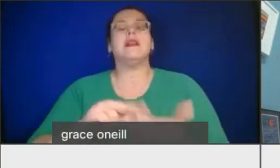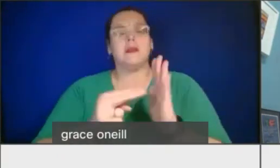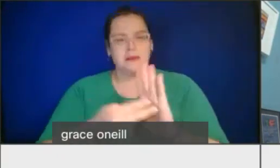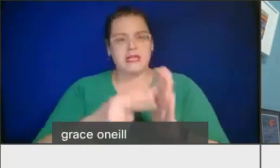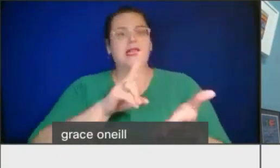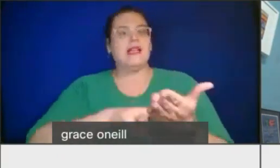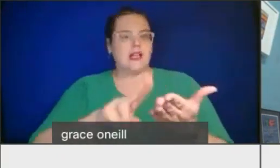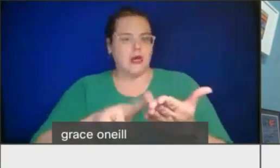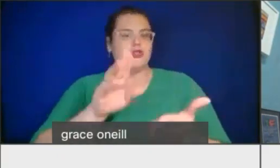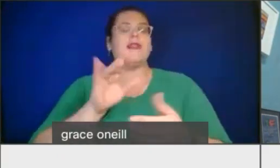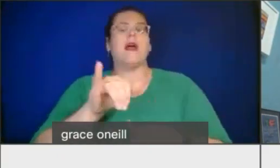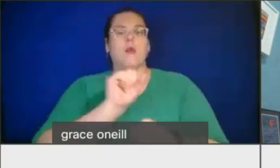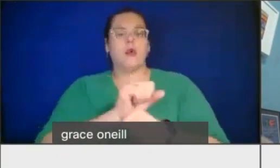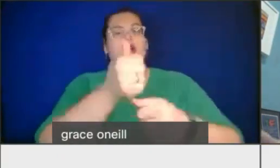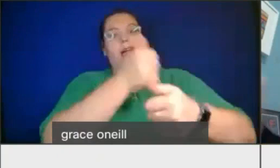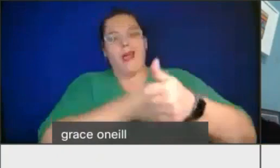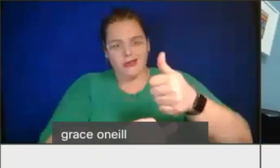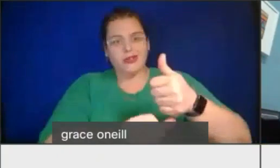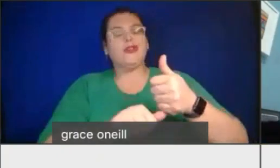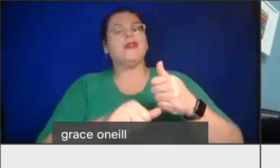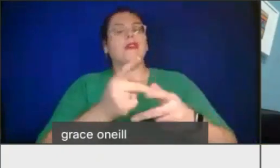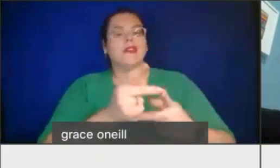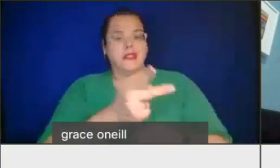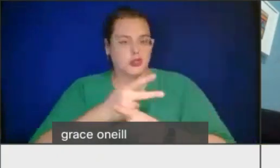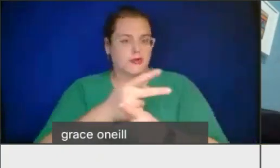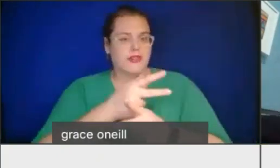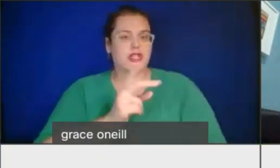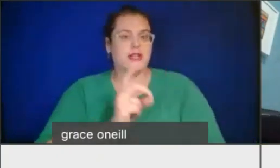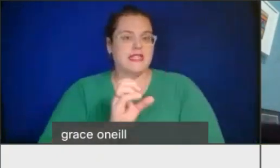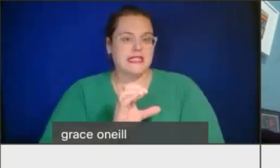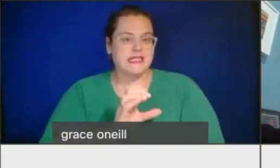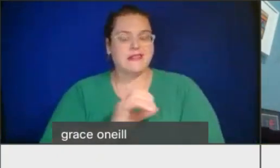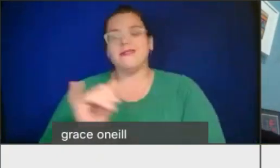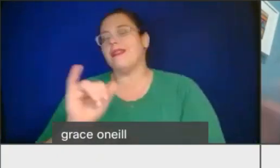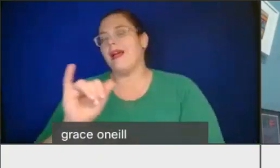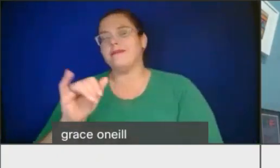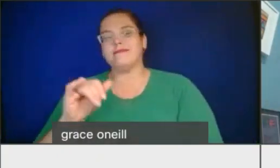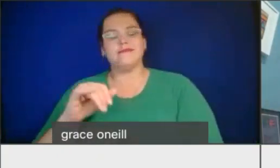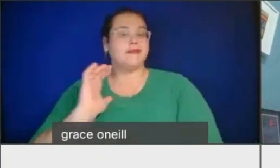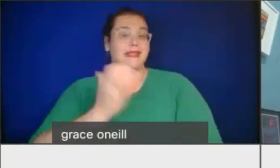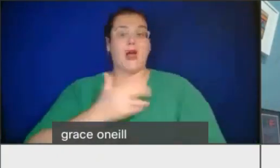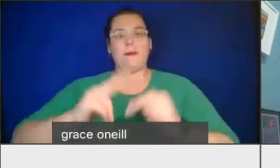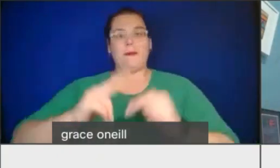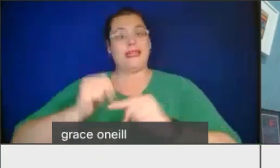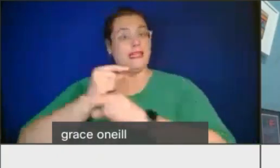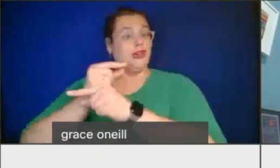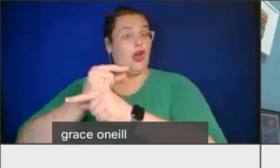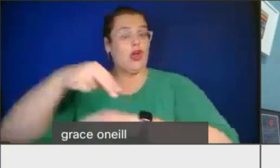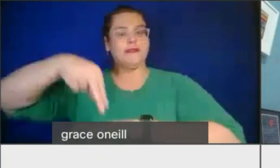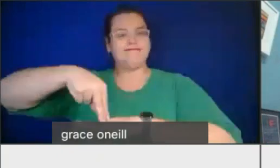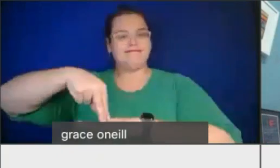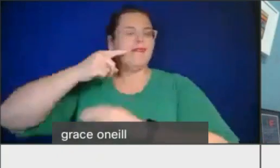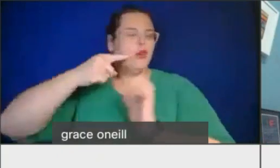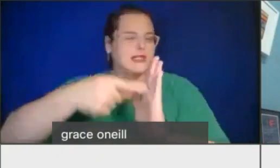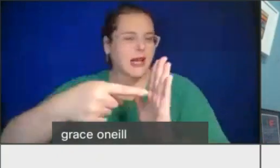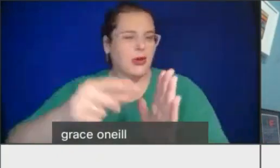direct supervision of the district government, such as the guards in our buildings, or other contract